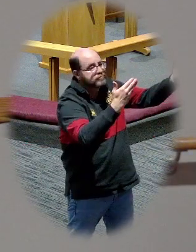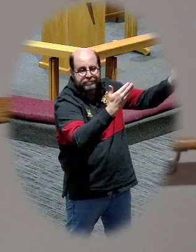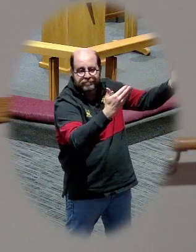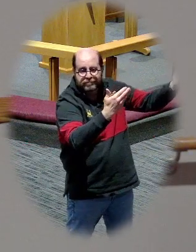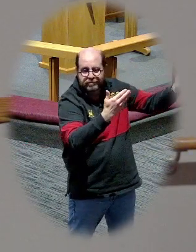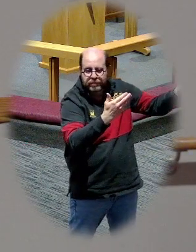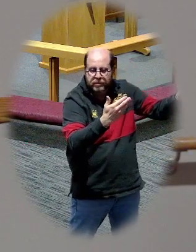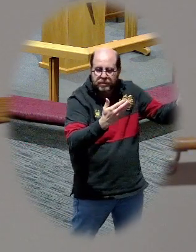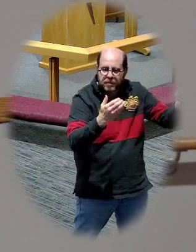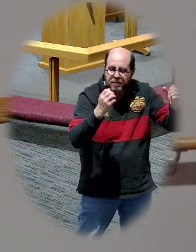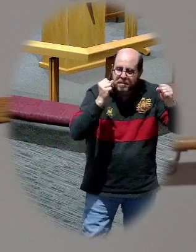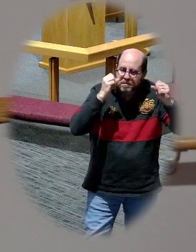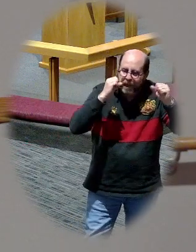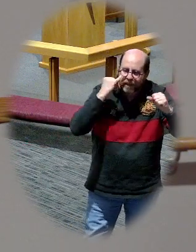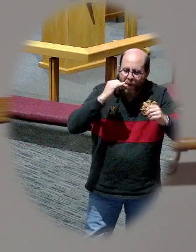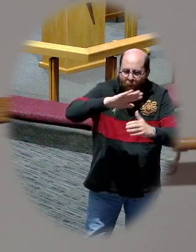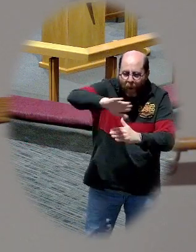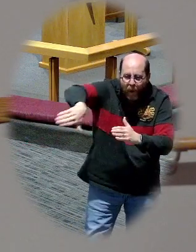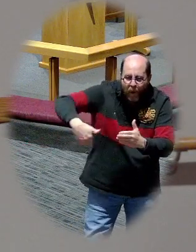Wouldn't that be amazing?